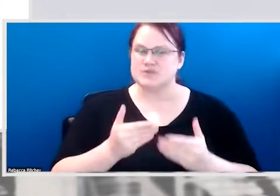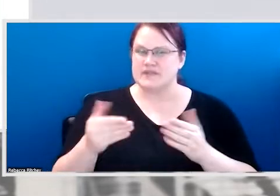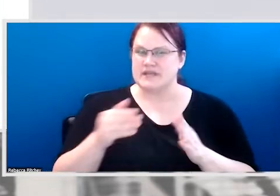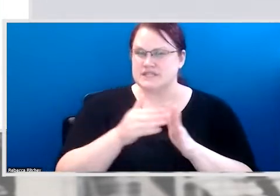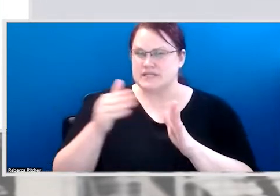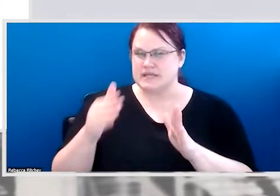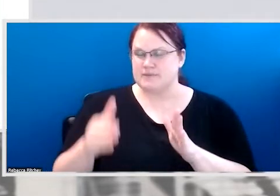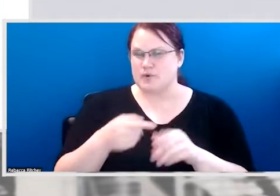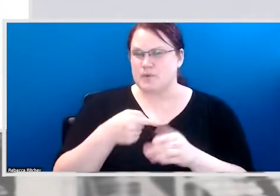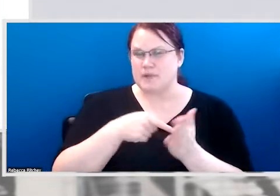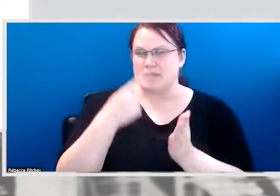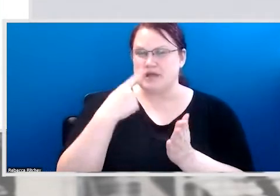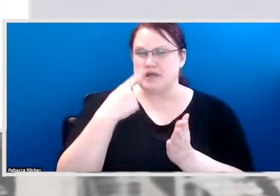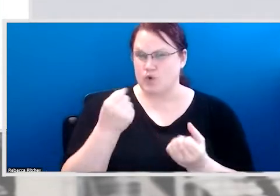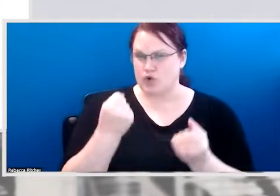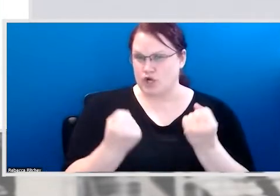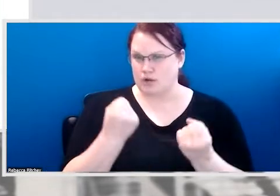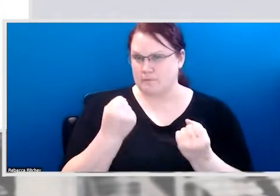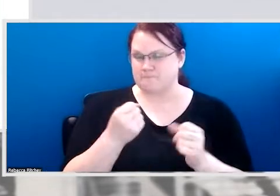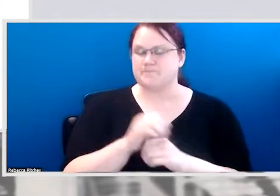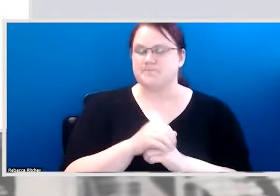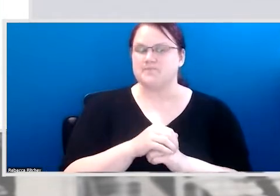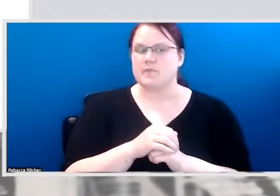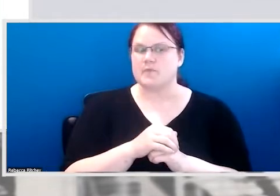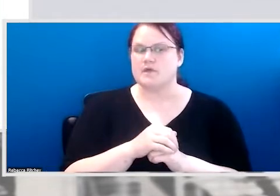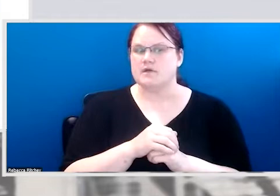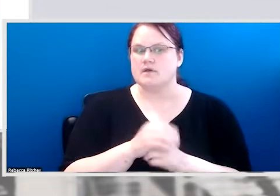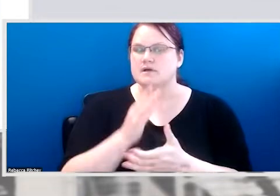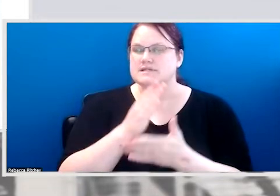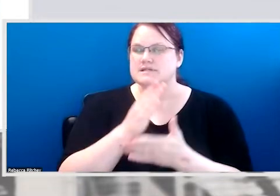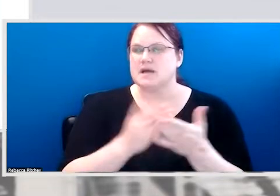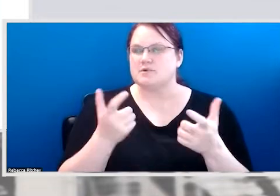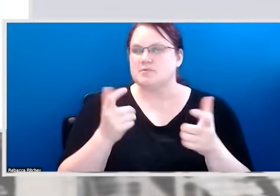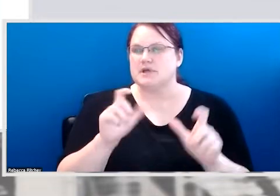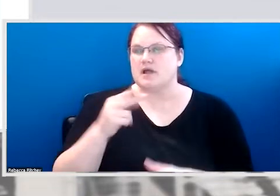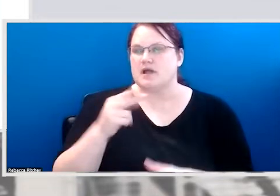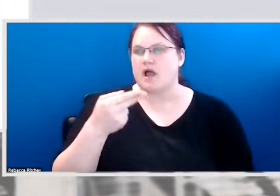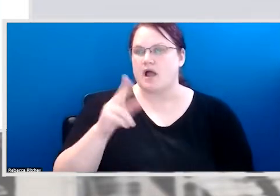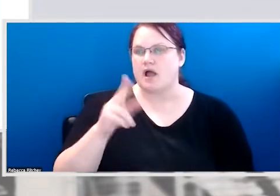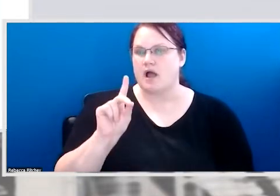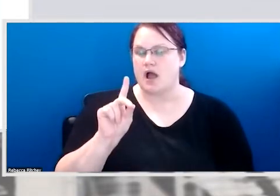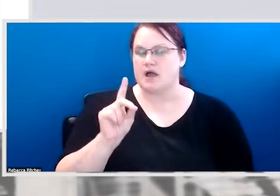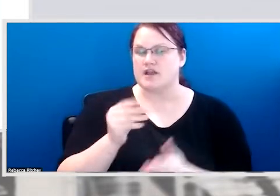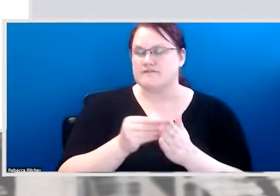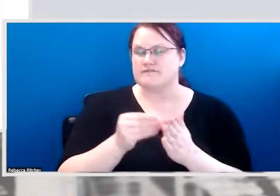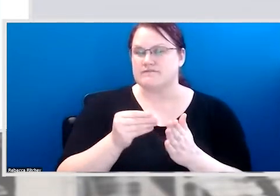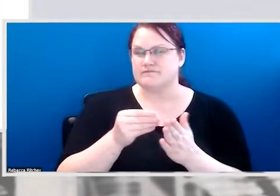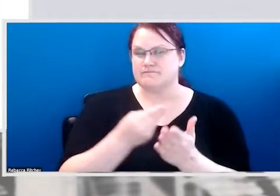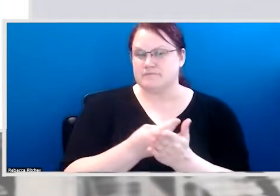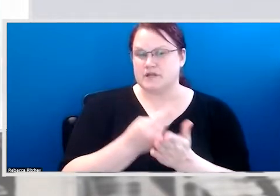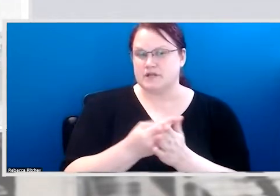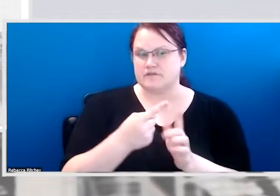for vehicles out of the capital budget, and some of our major HUD funding comes through the capital budget as well.